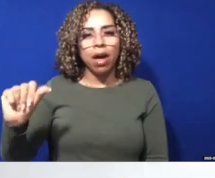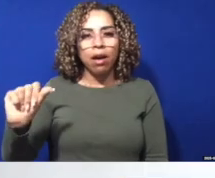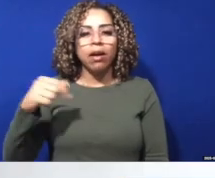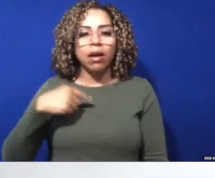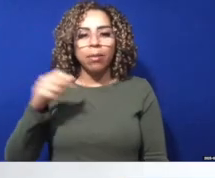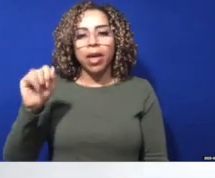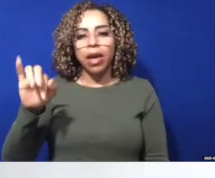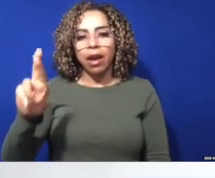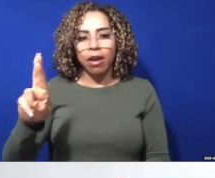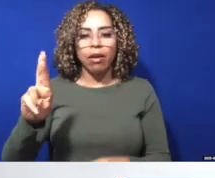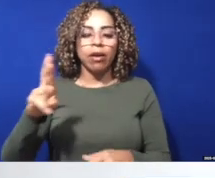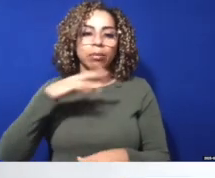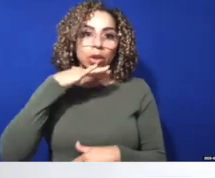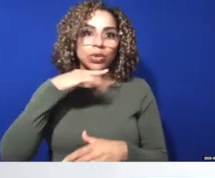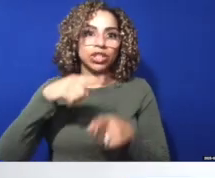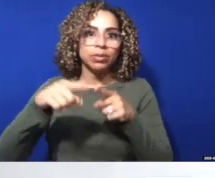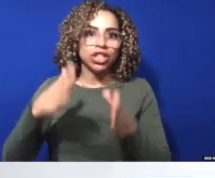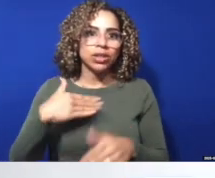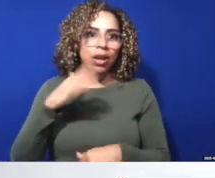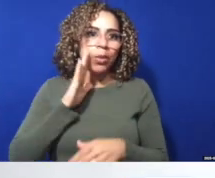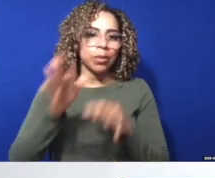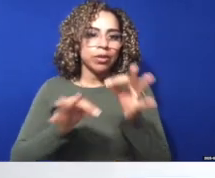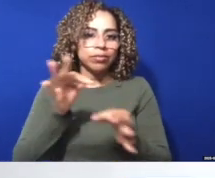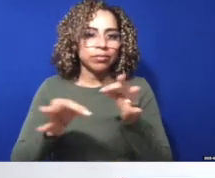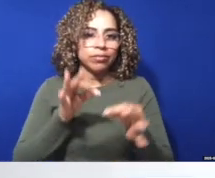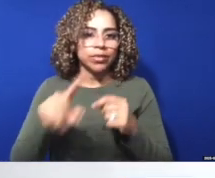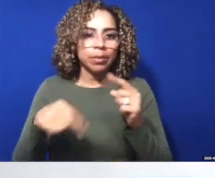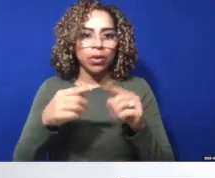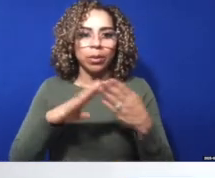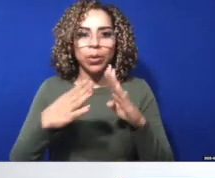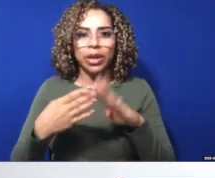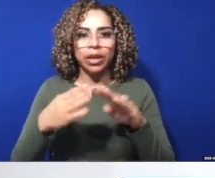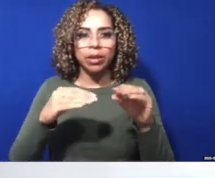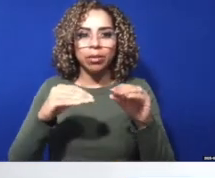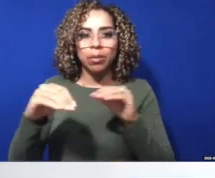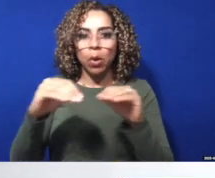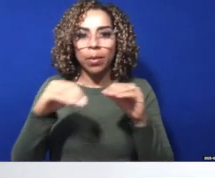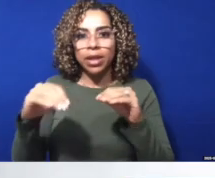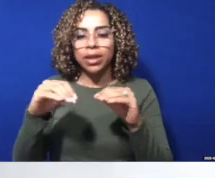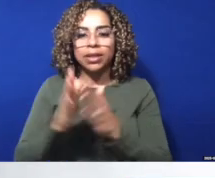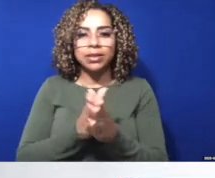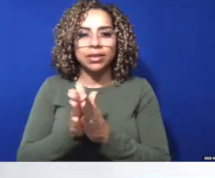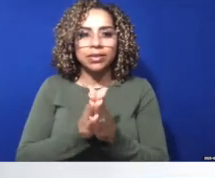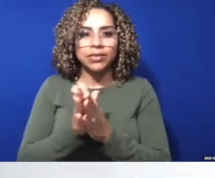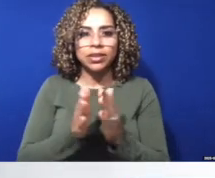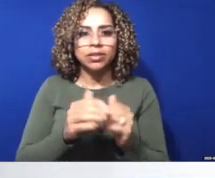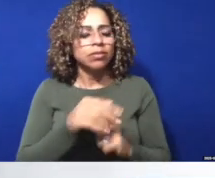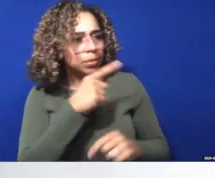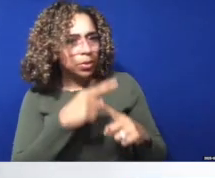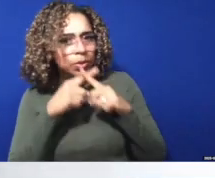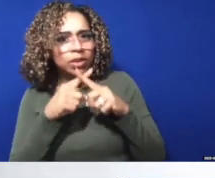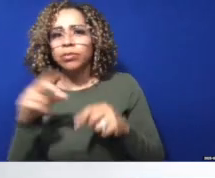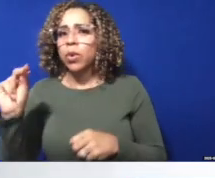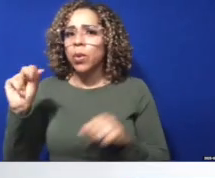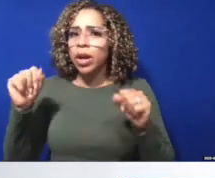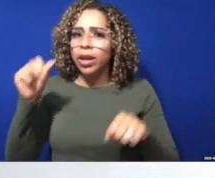the individual and community mobility incentives. Catherine, you might be muted. Oh, No, she's coming through.